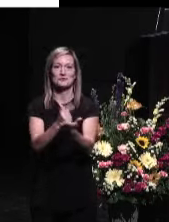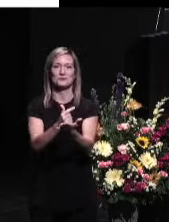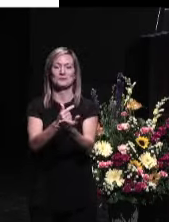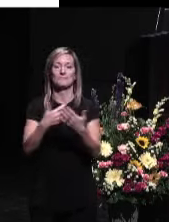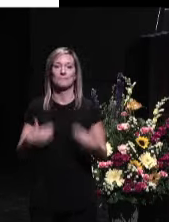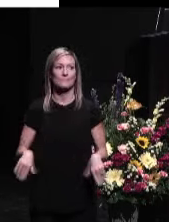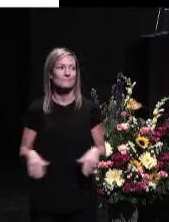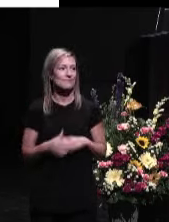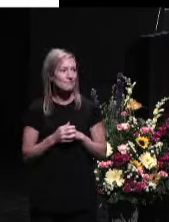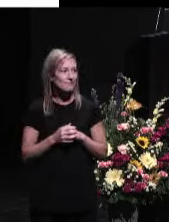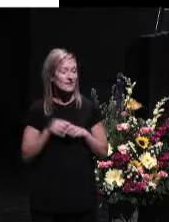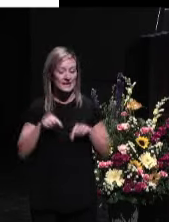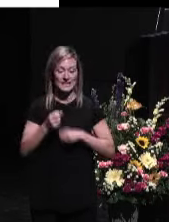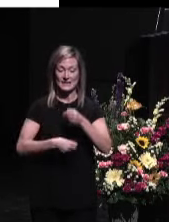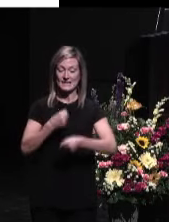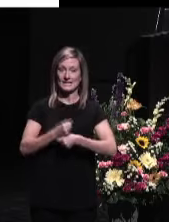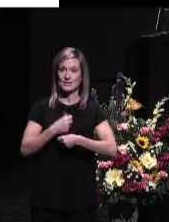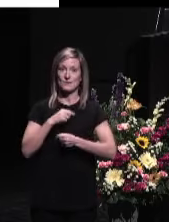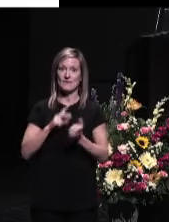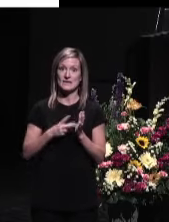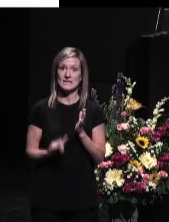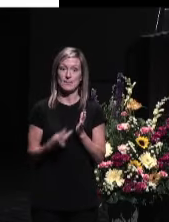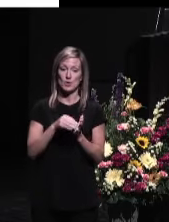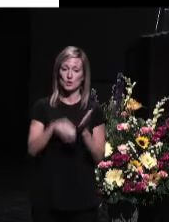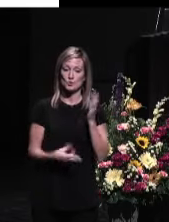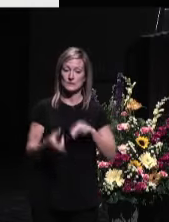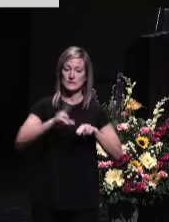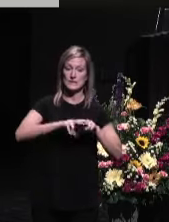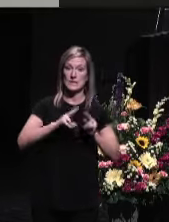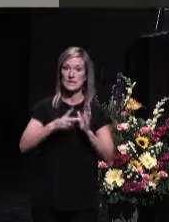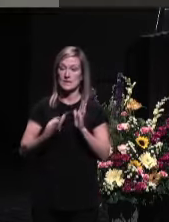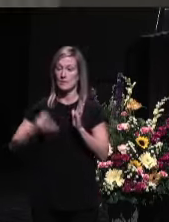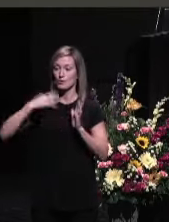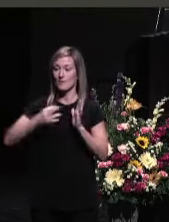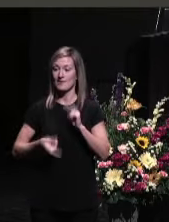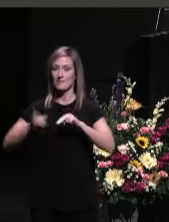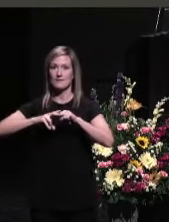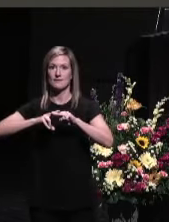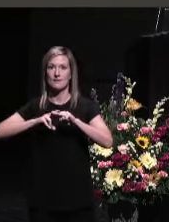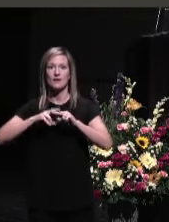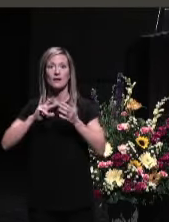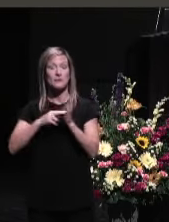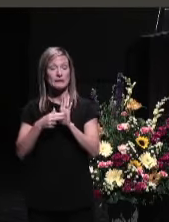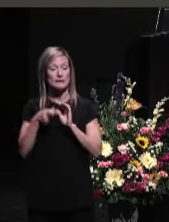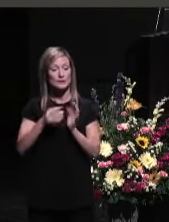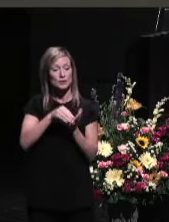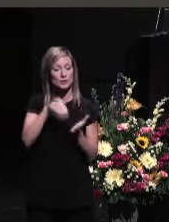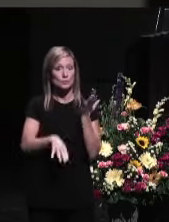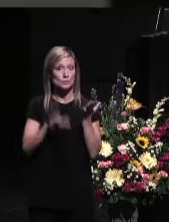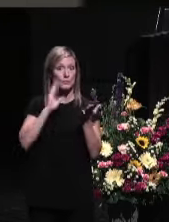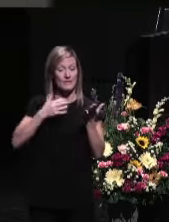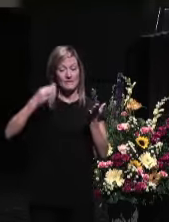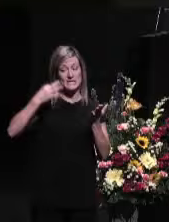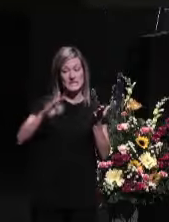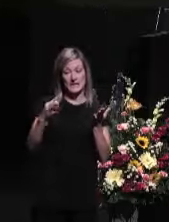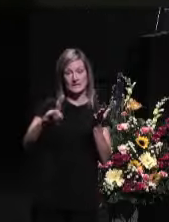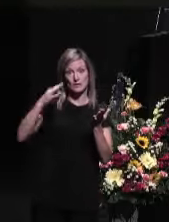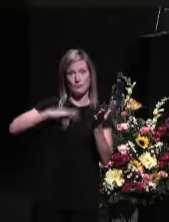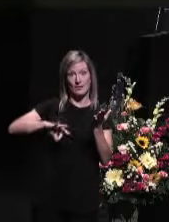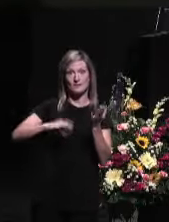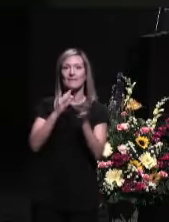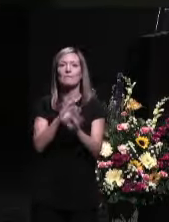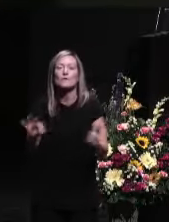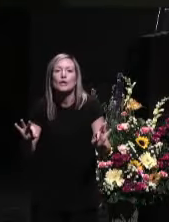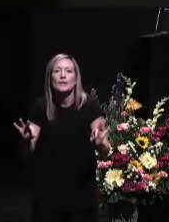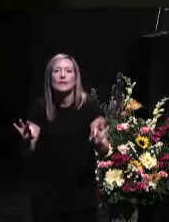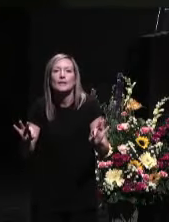year, doubling the students, doubling the credits. So these students will have 19 credits for free, which gives them